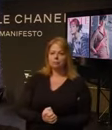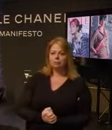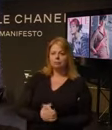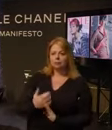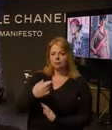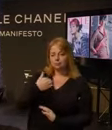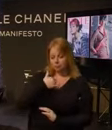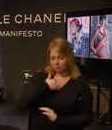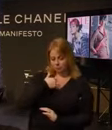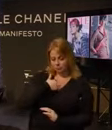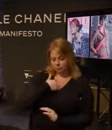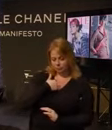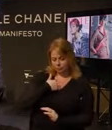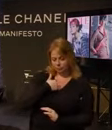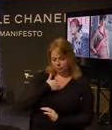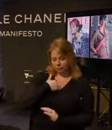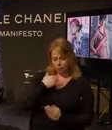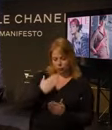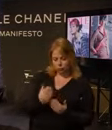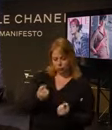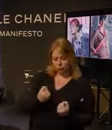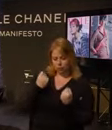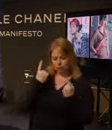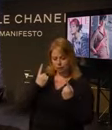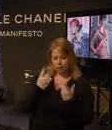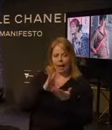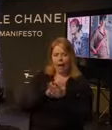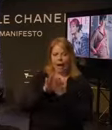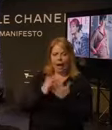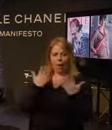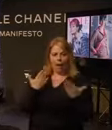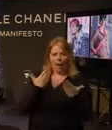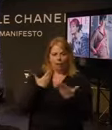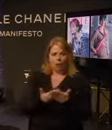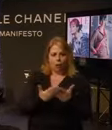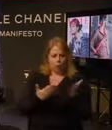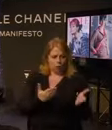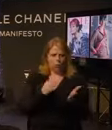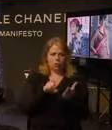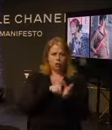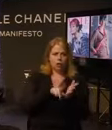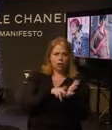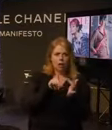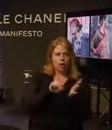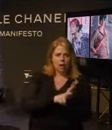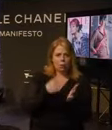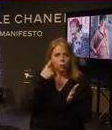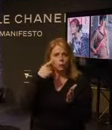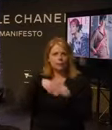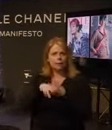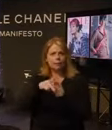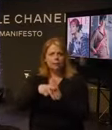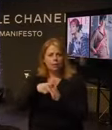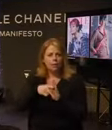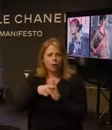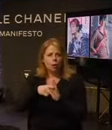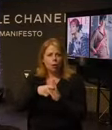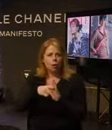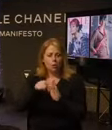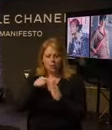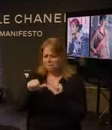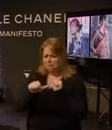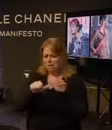me, really truly understanding just how hands-on this woman was. And you see it in that footage with that incredible 30s